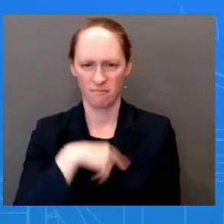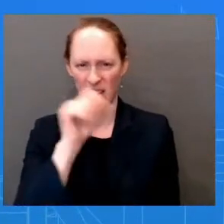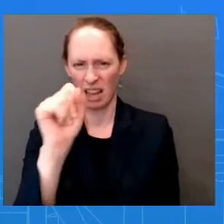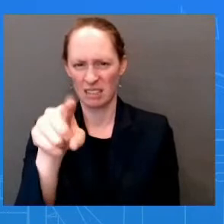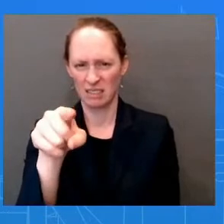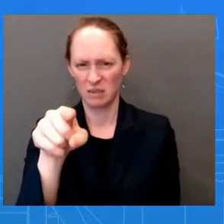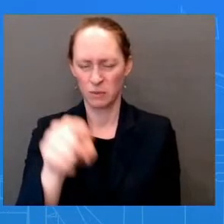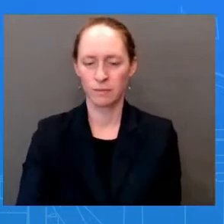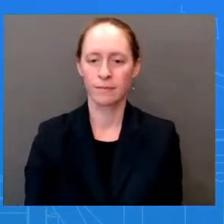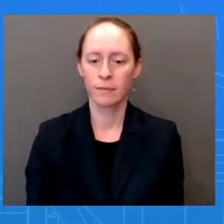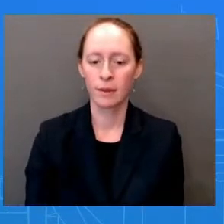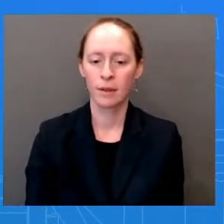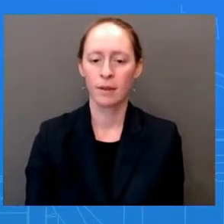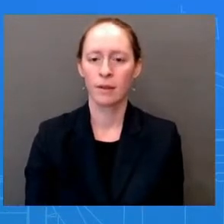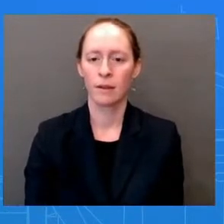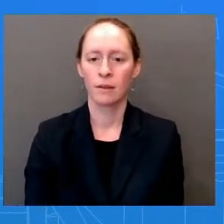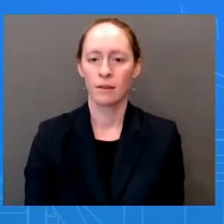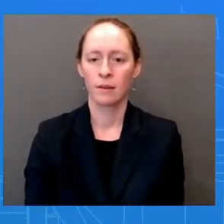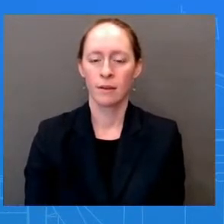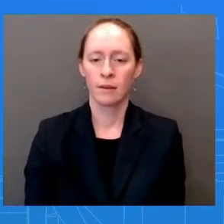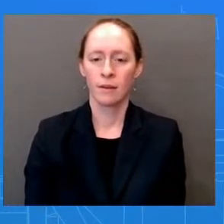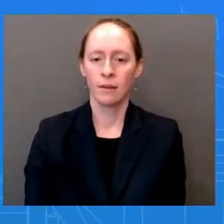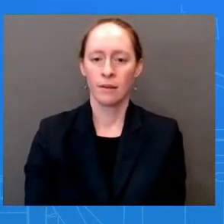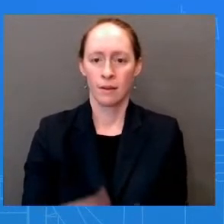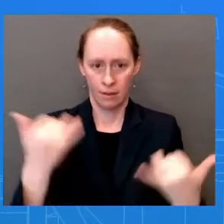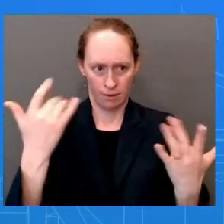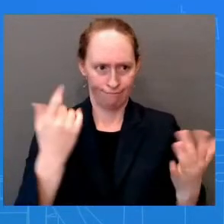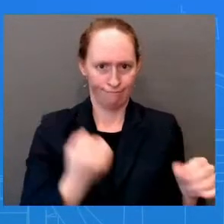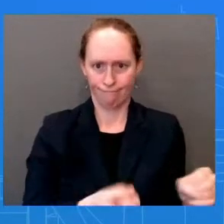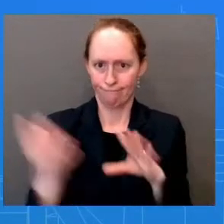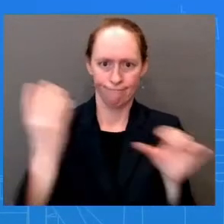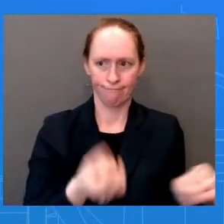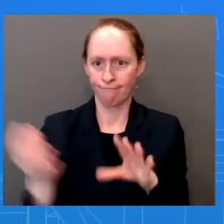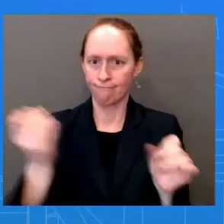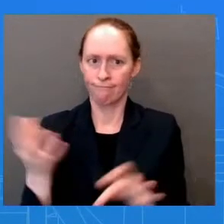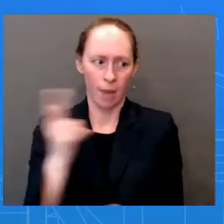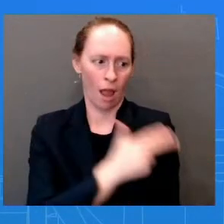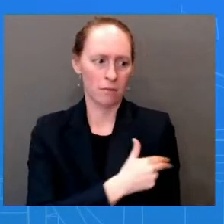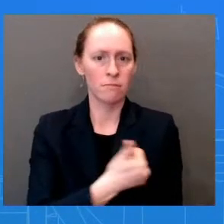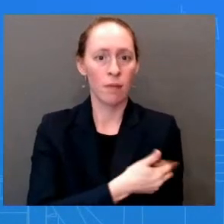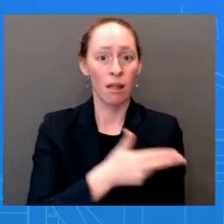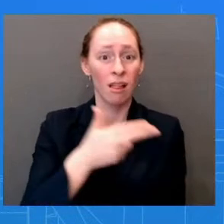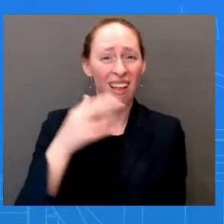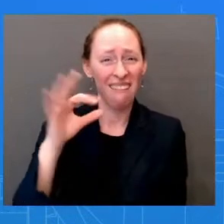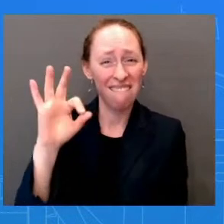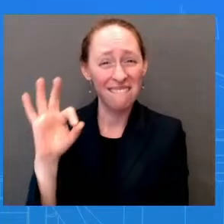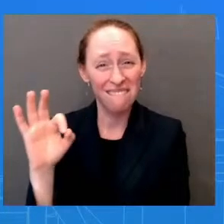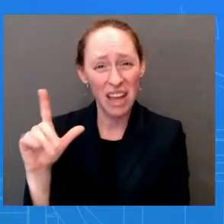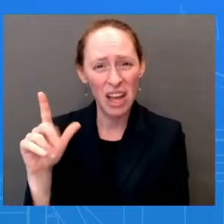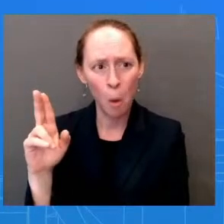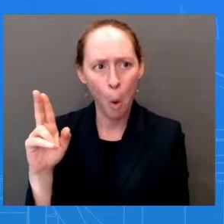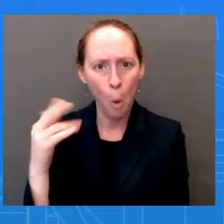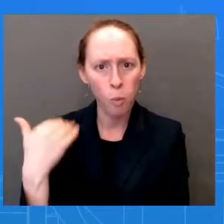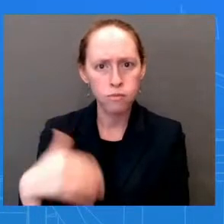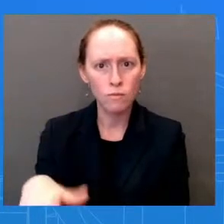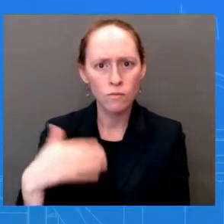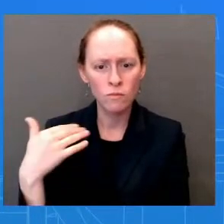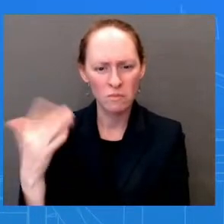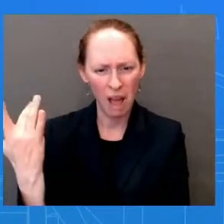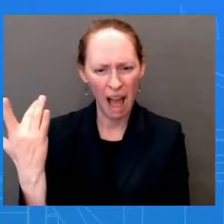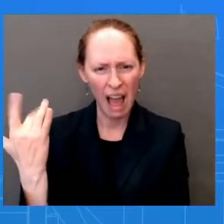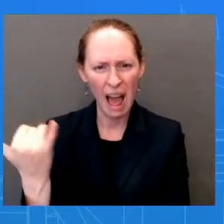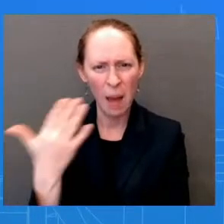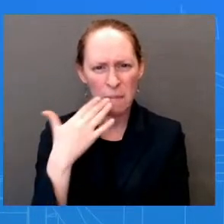highest in over a decade. Why is the flu so bad this year, and how much protection is the flu vaccine providing for those who have gotten